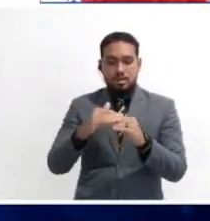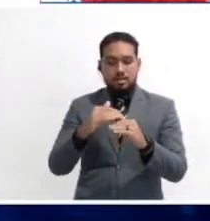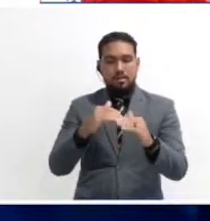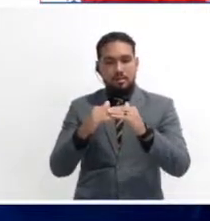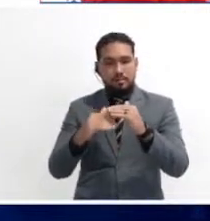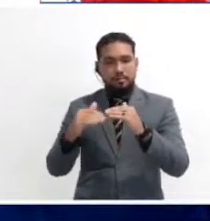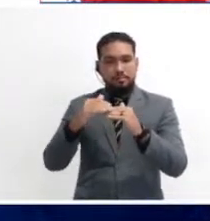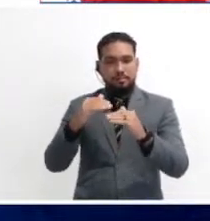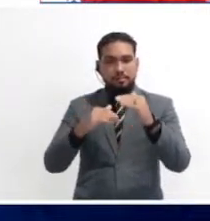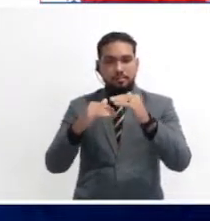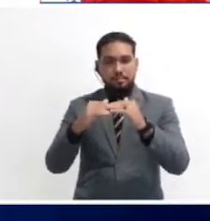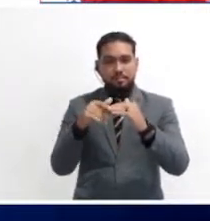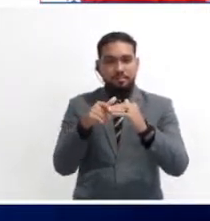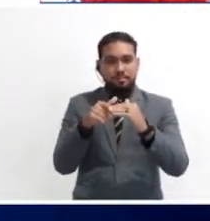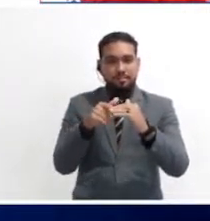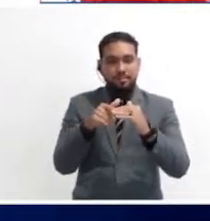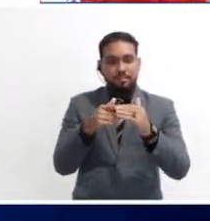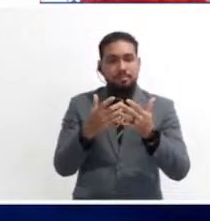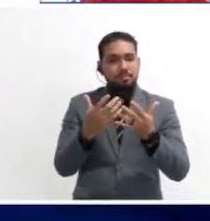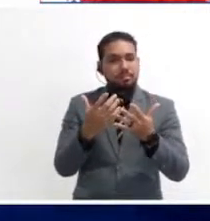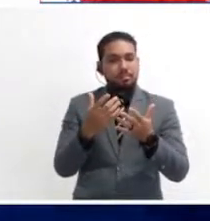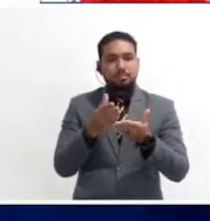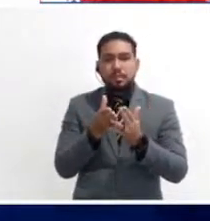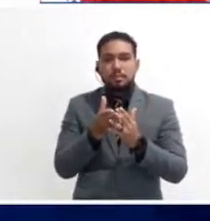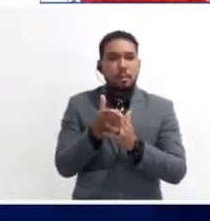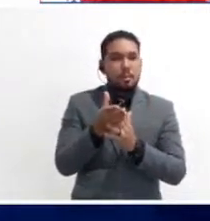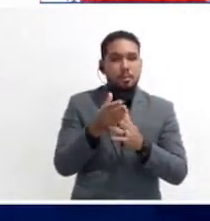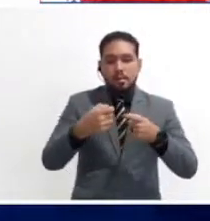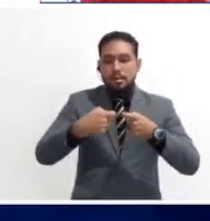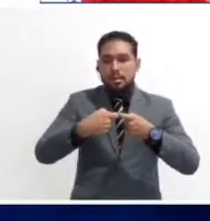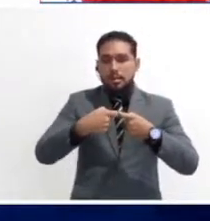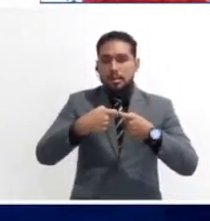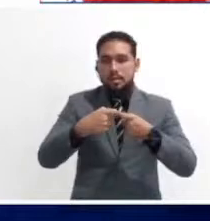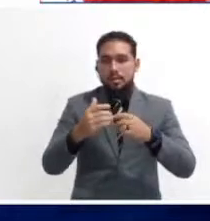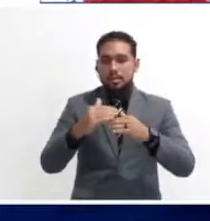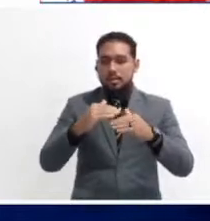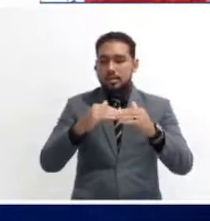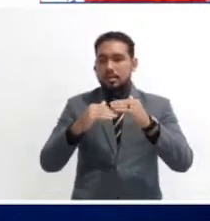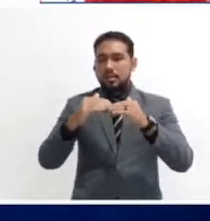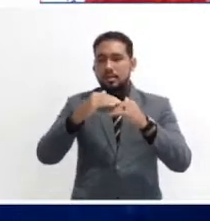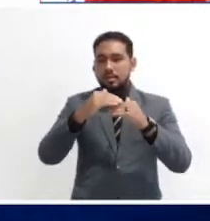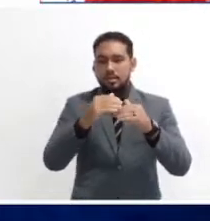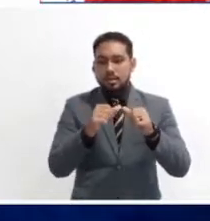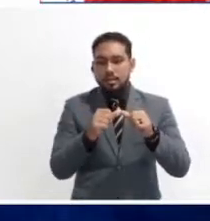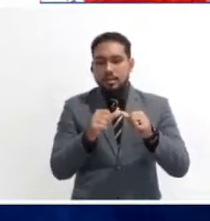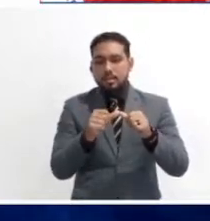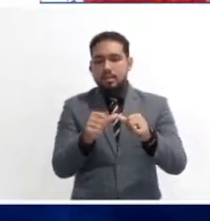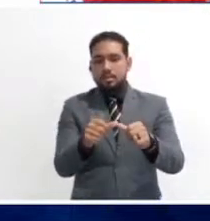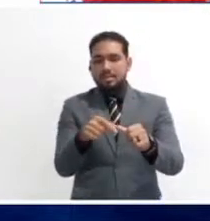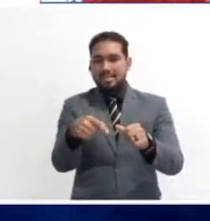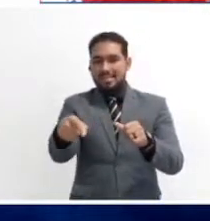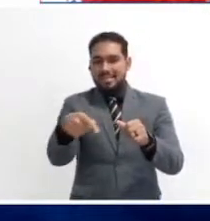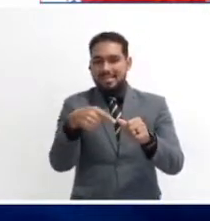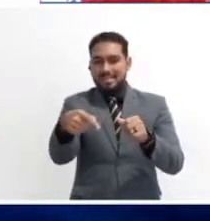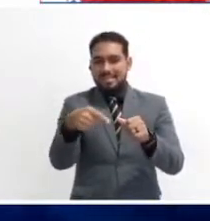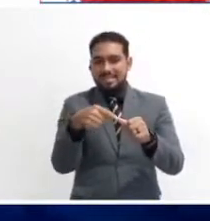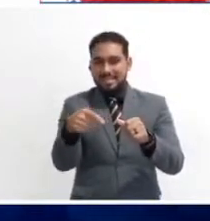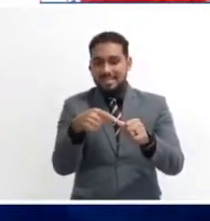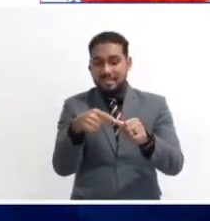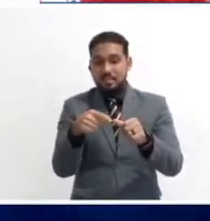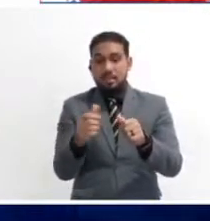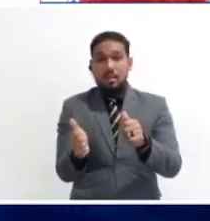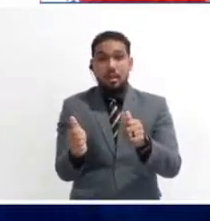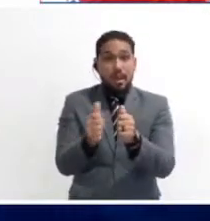that can be used as a plating bus, and then you electroplate copper into the via and above the via, and that